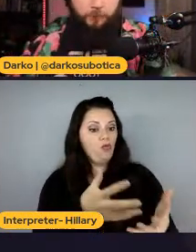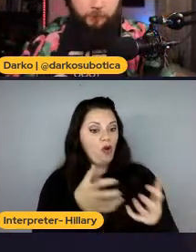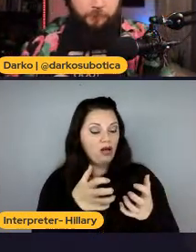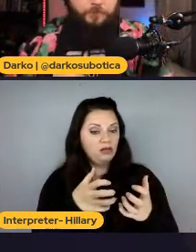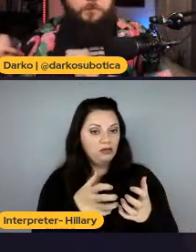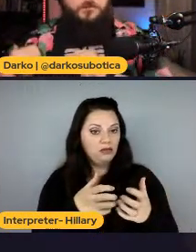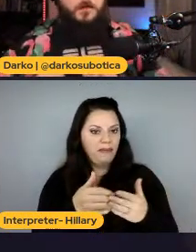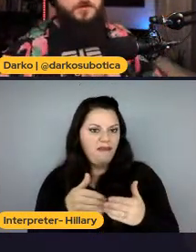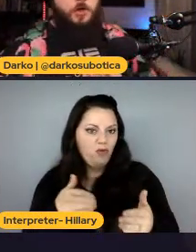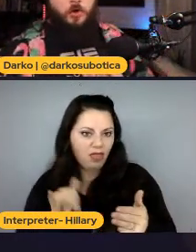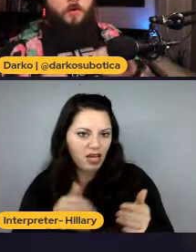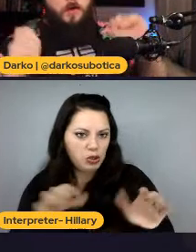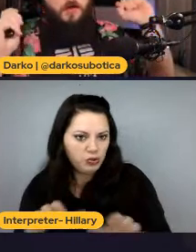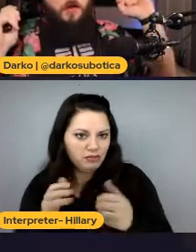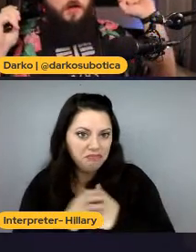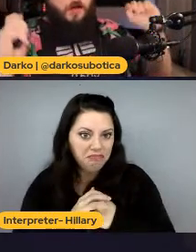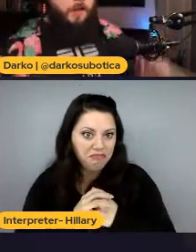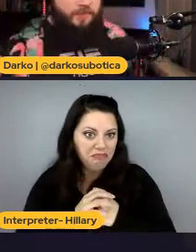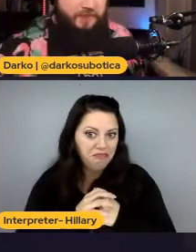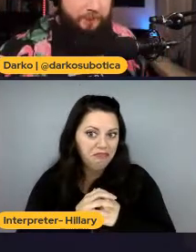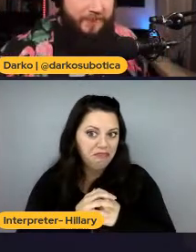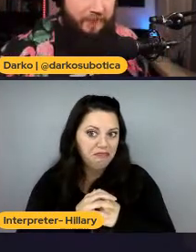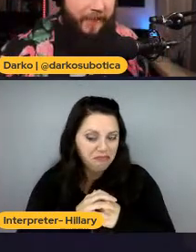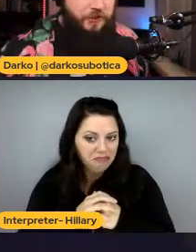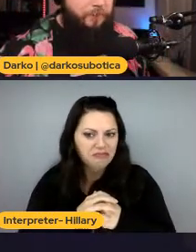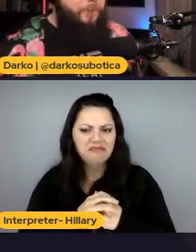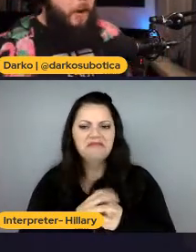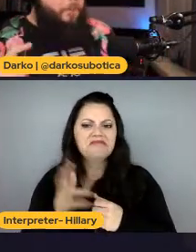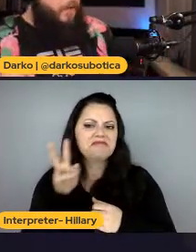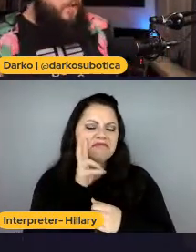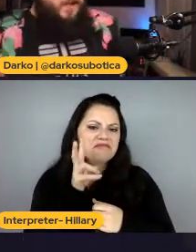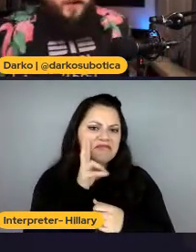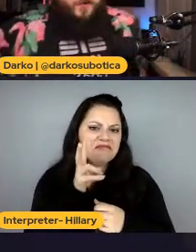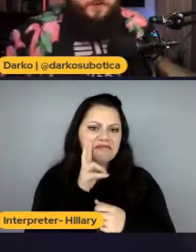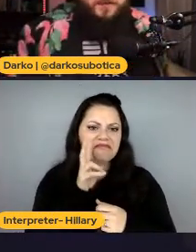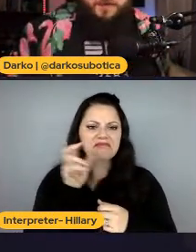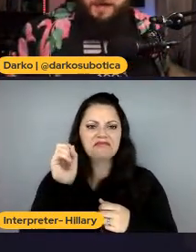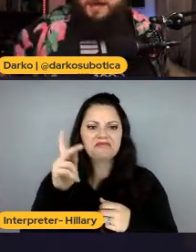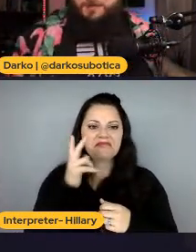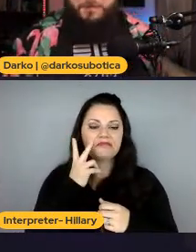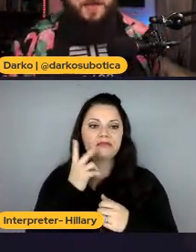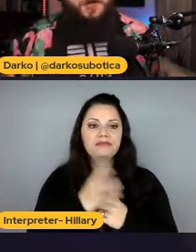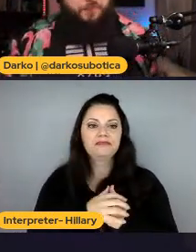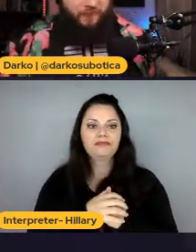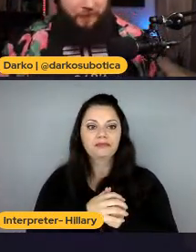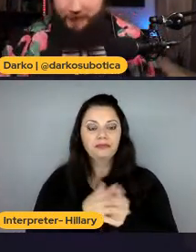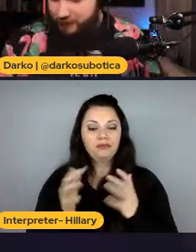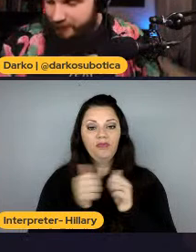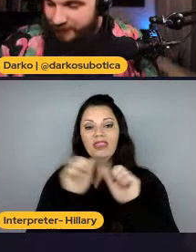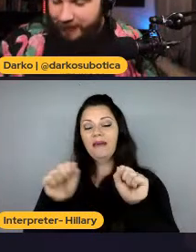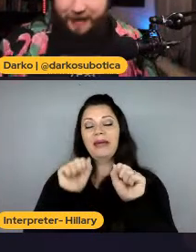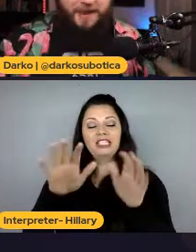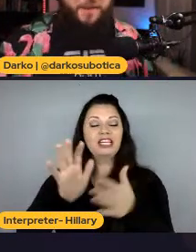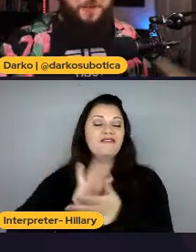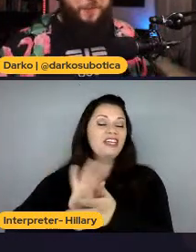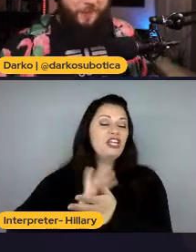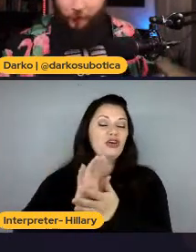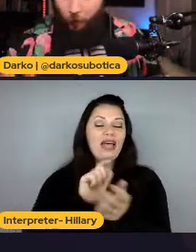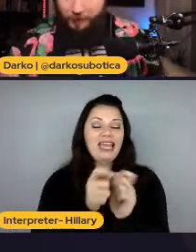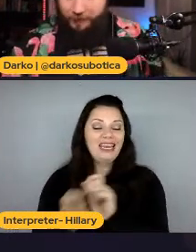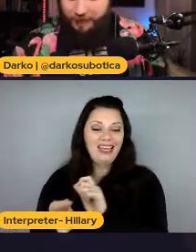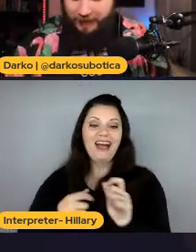want? So let's see some testing in action. Now, with the magic of video editing, I've